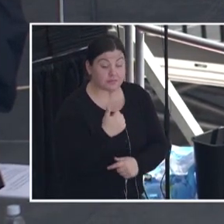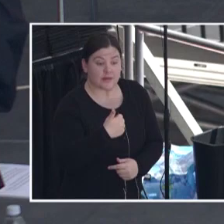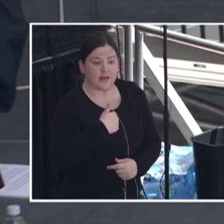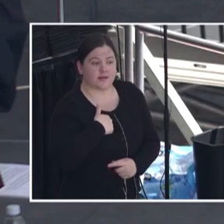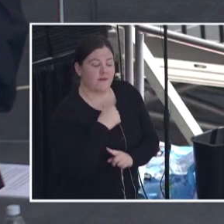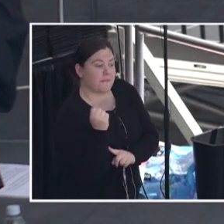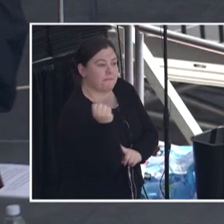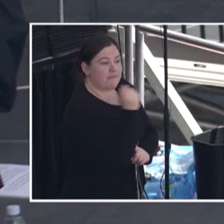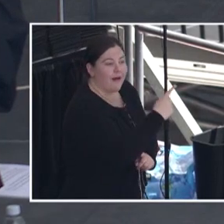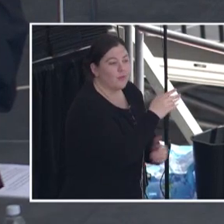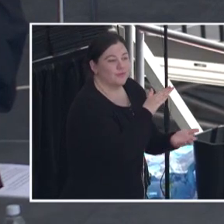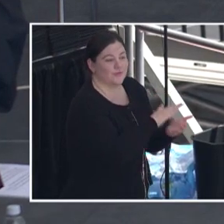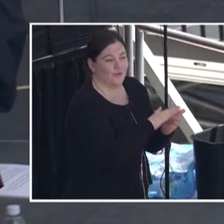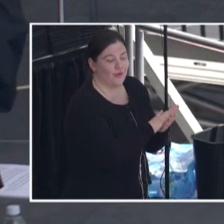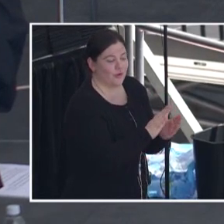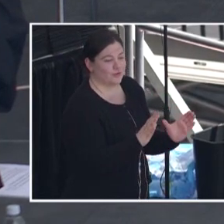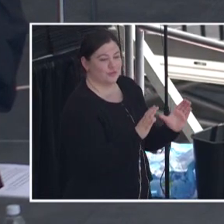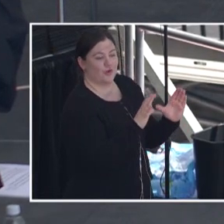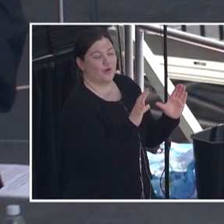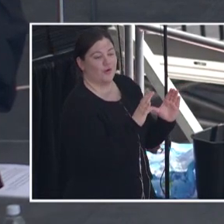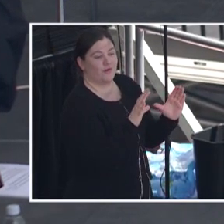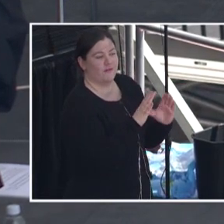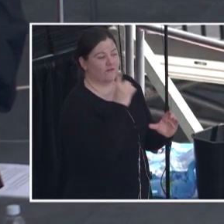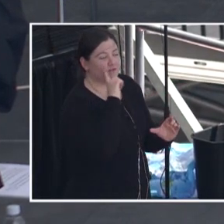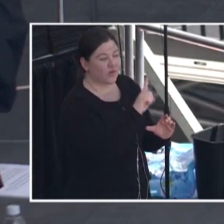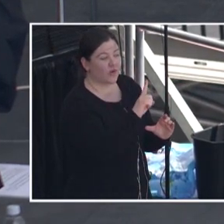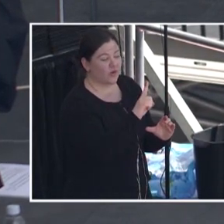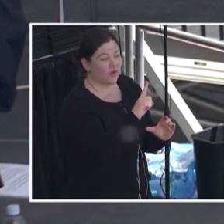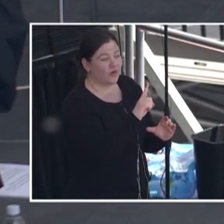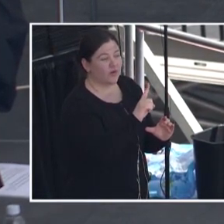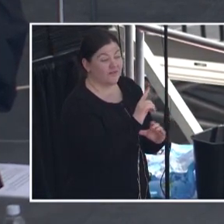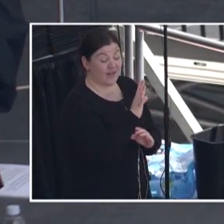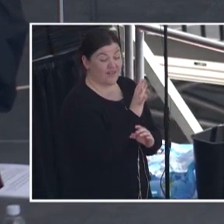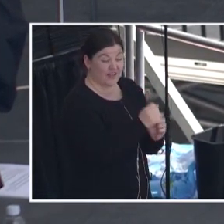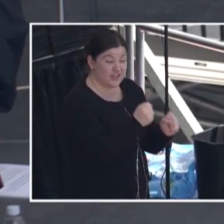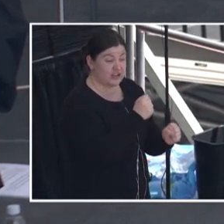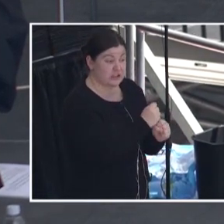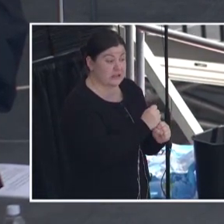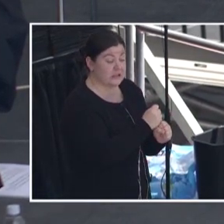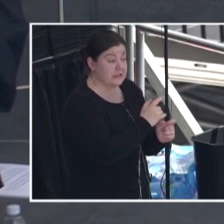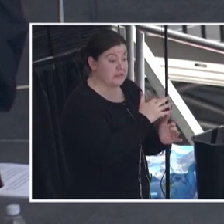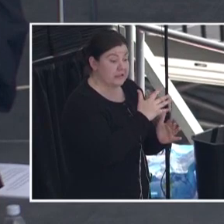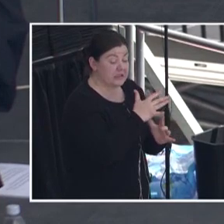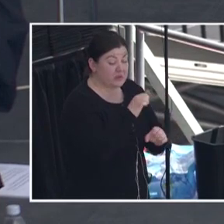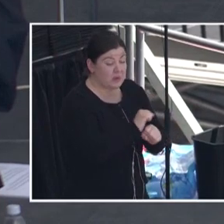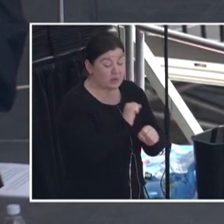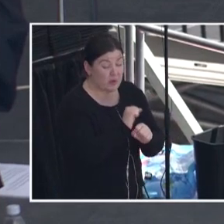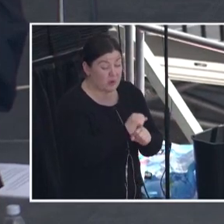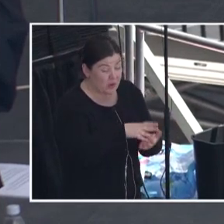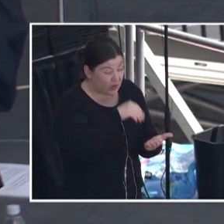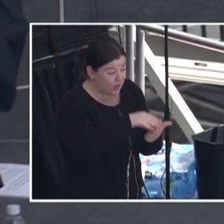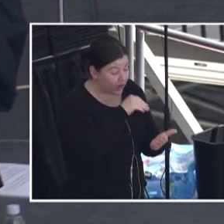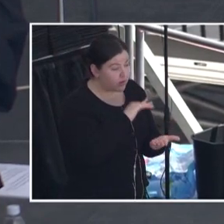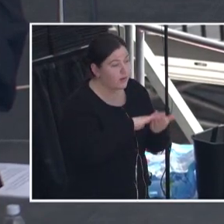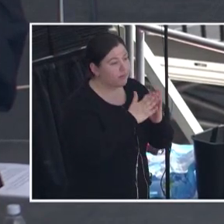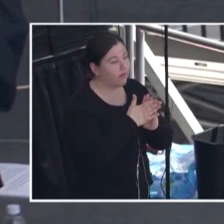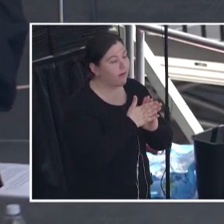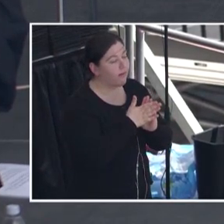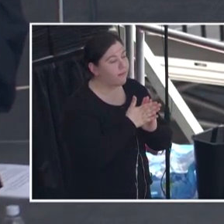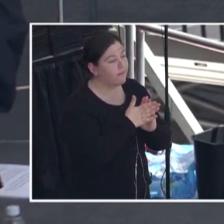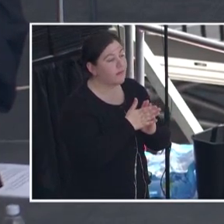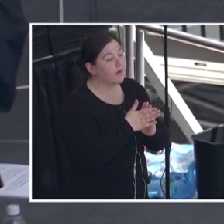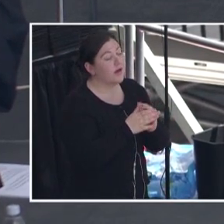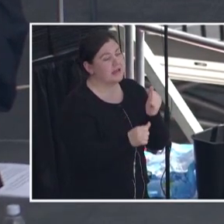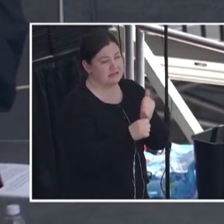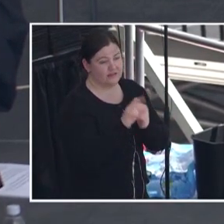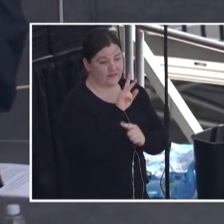and get certified. In 5 years, I became assistant vice president and soon after vice